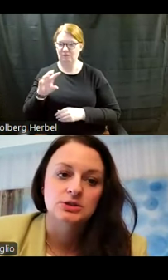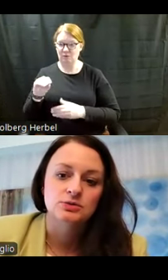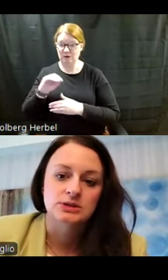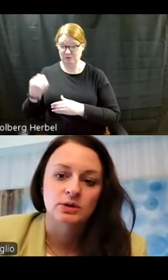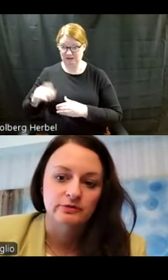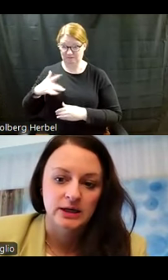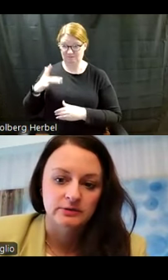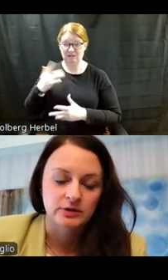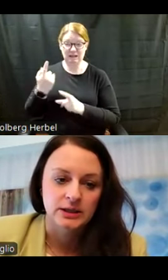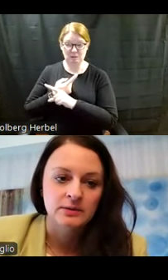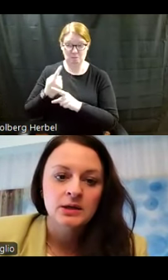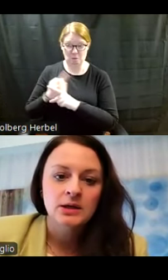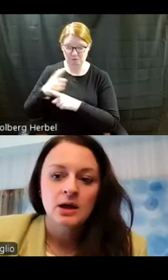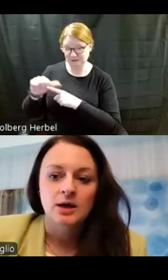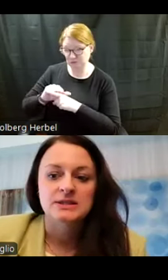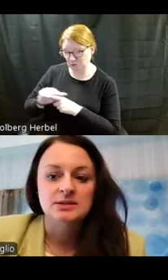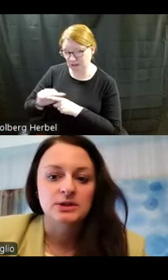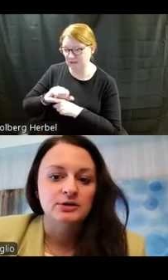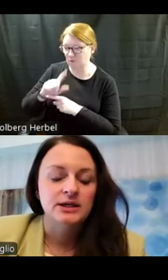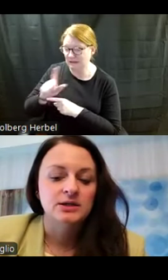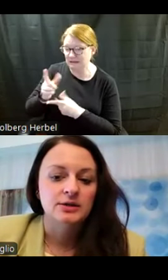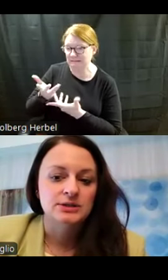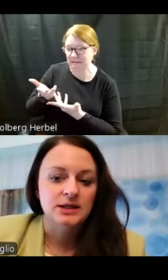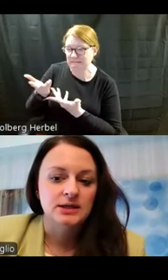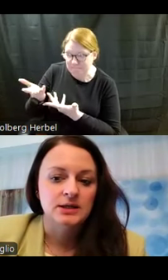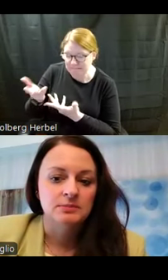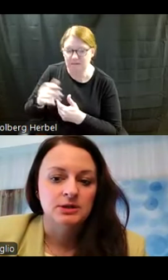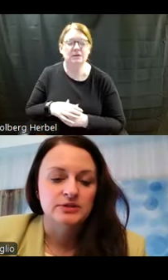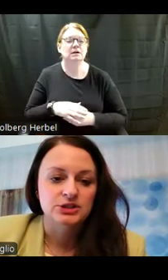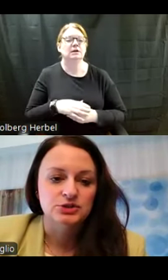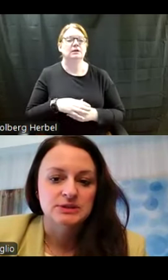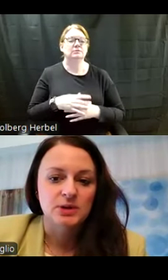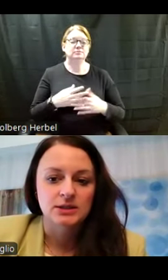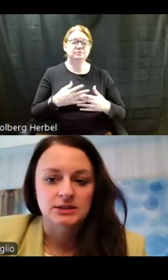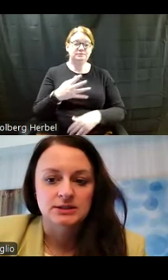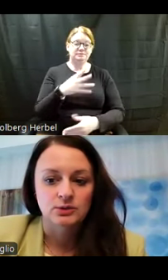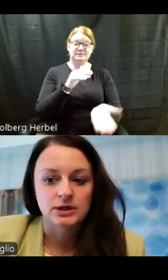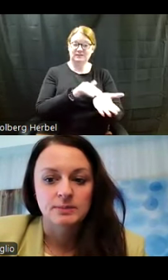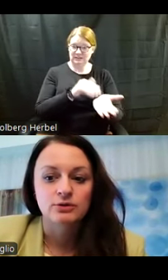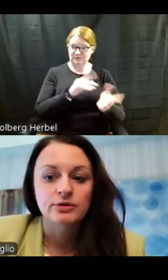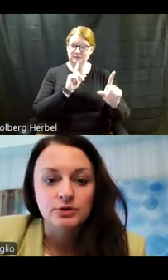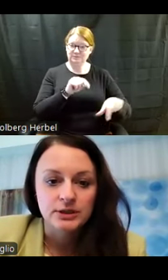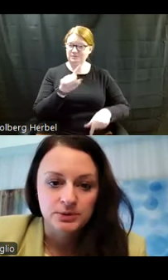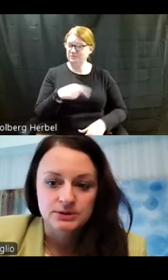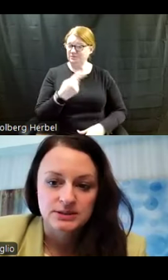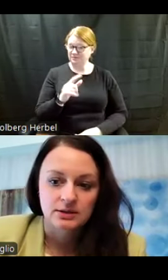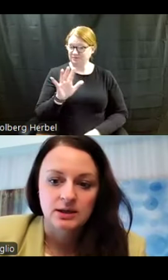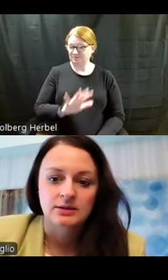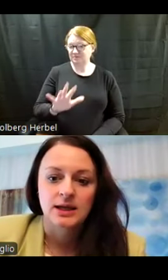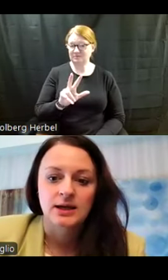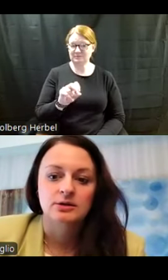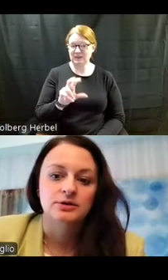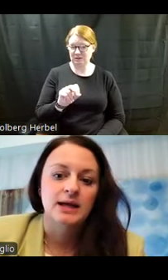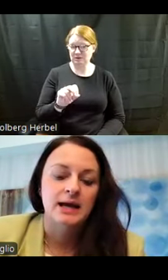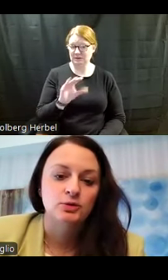to do so effectively. And similarly, in another study among physician respondents, only about 30% thought